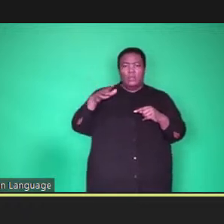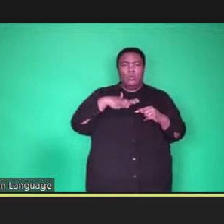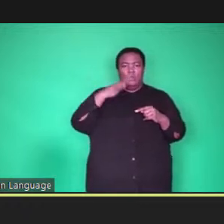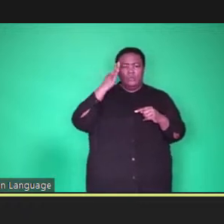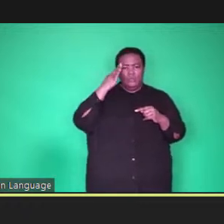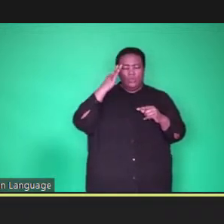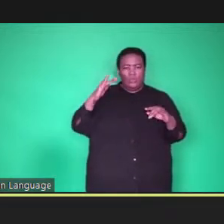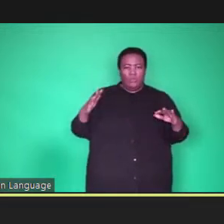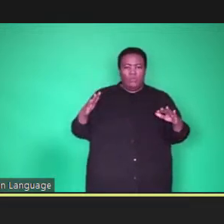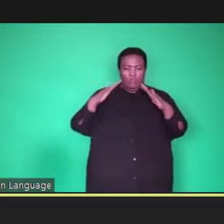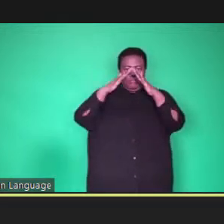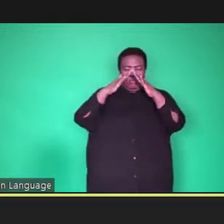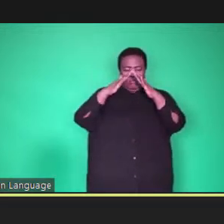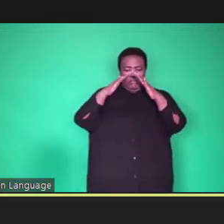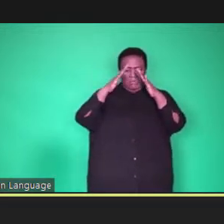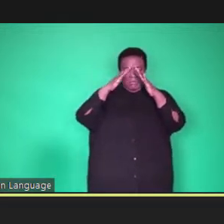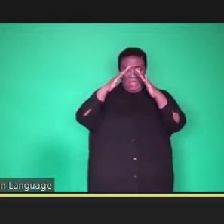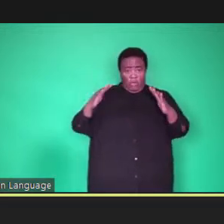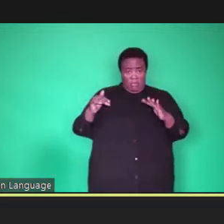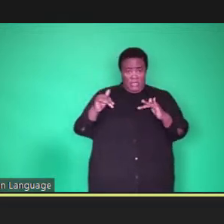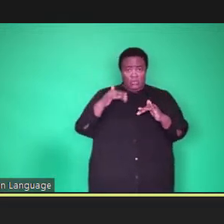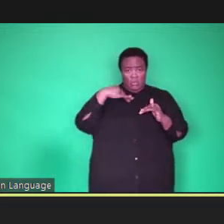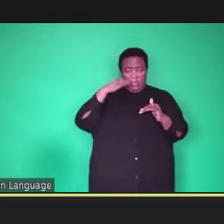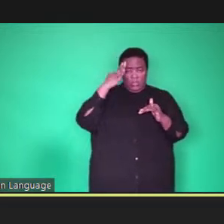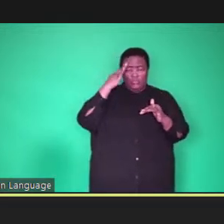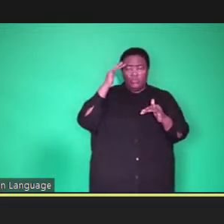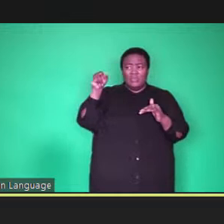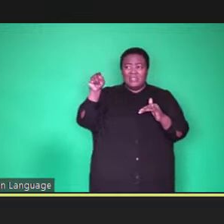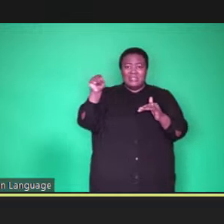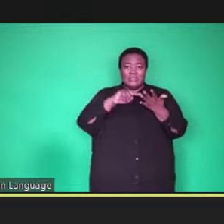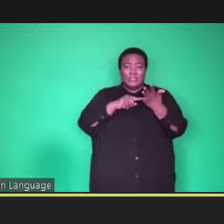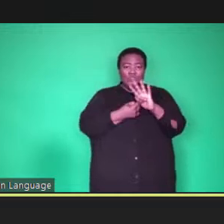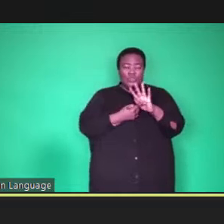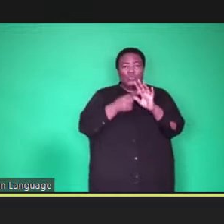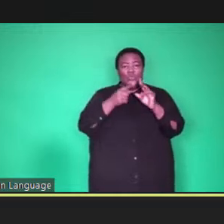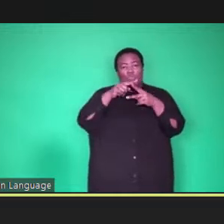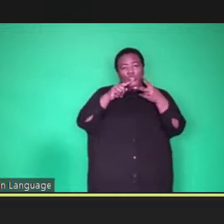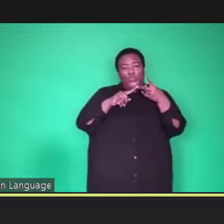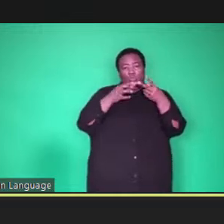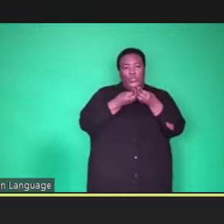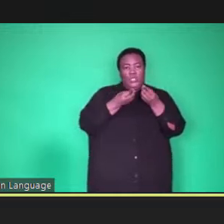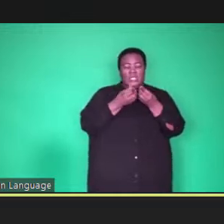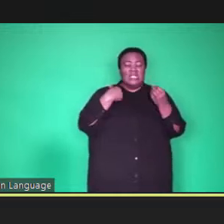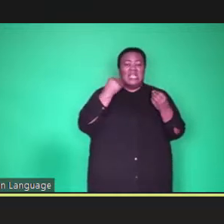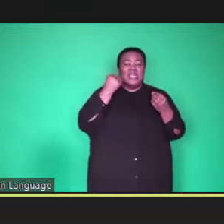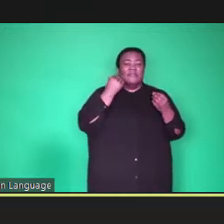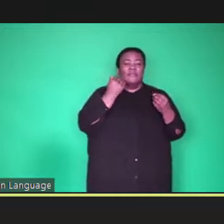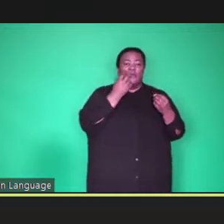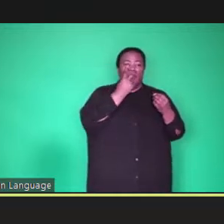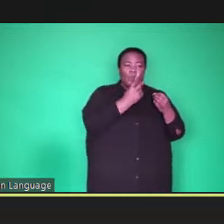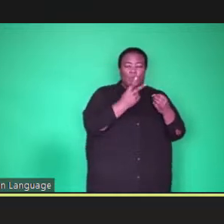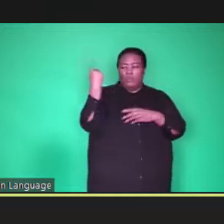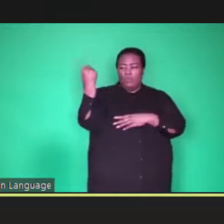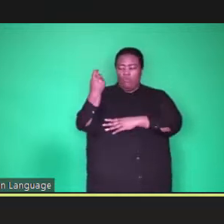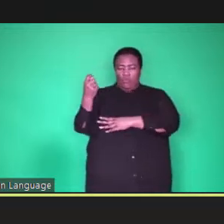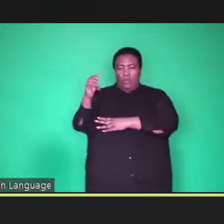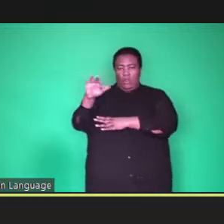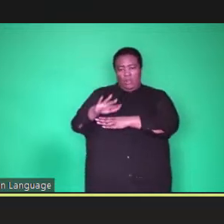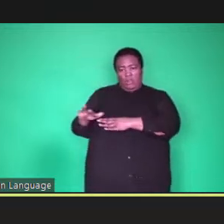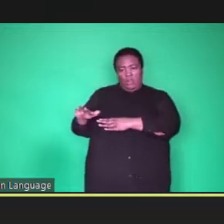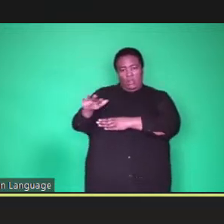this complex looking table is showing us two things. If we look at the rural households, this